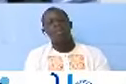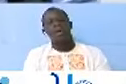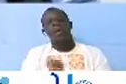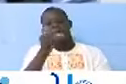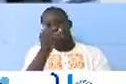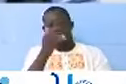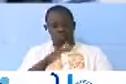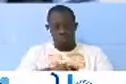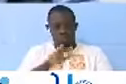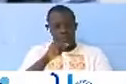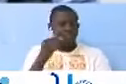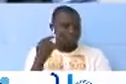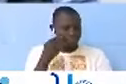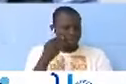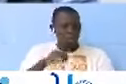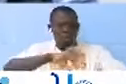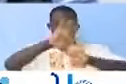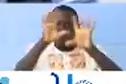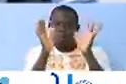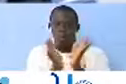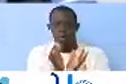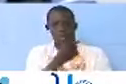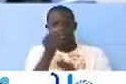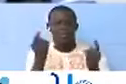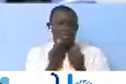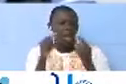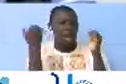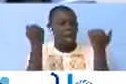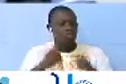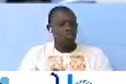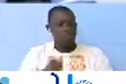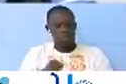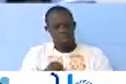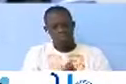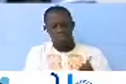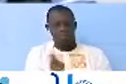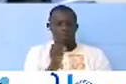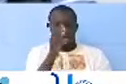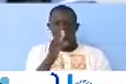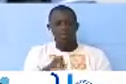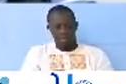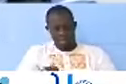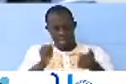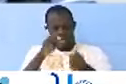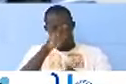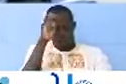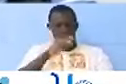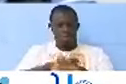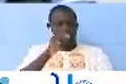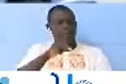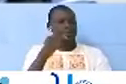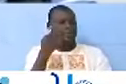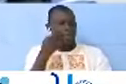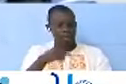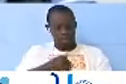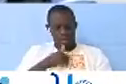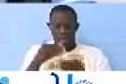Yes, on the day that all this happened, they told me to start work on that very day. But I told them, no, I